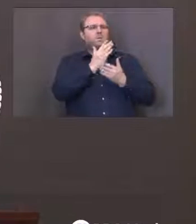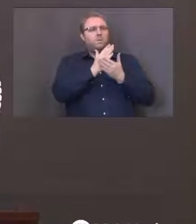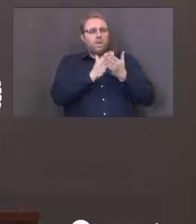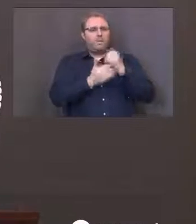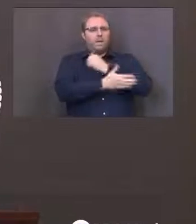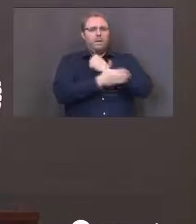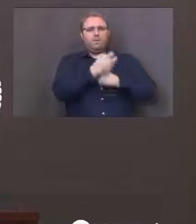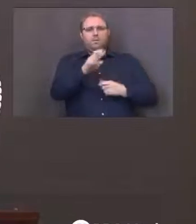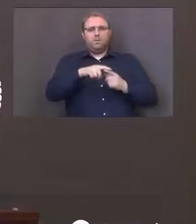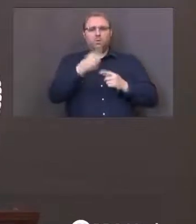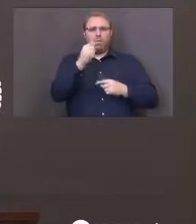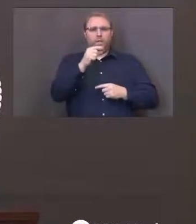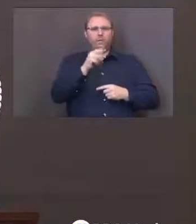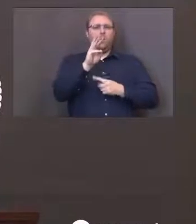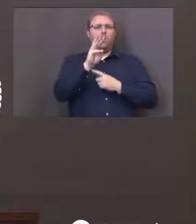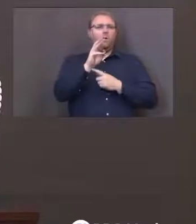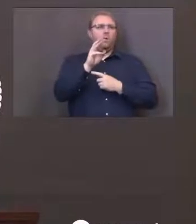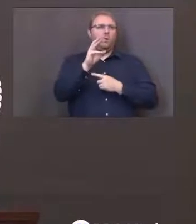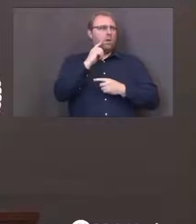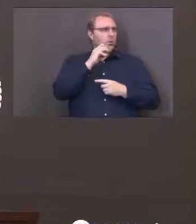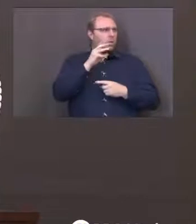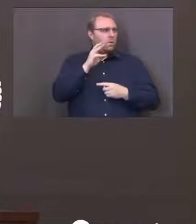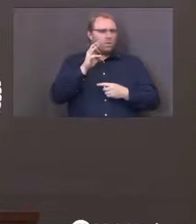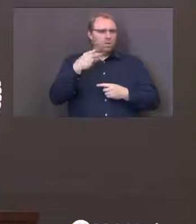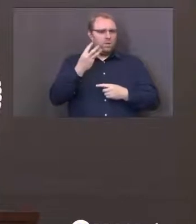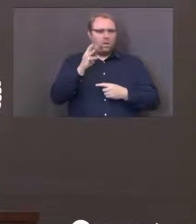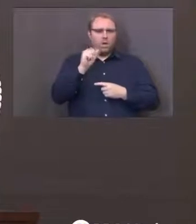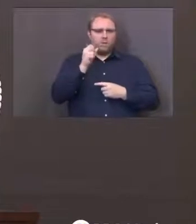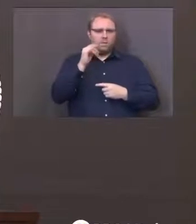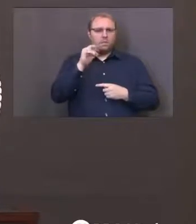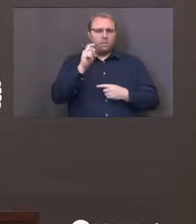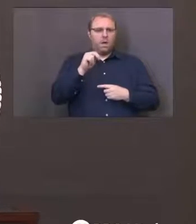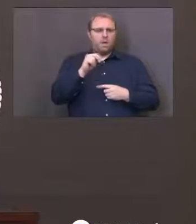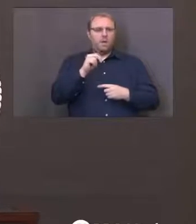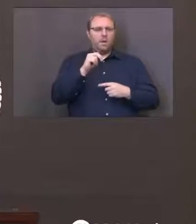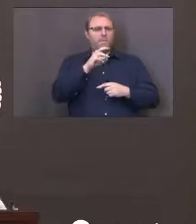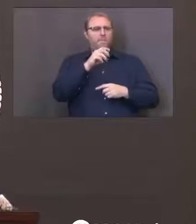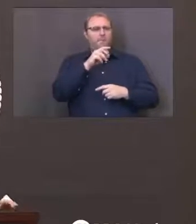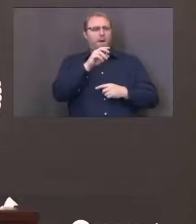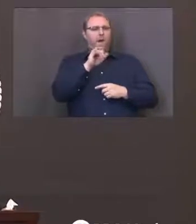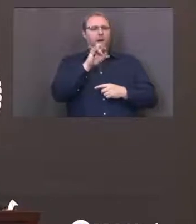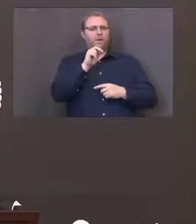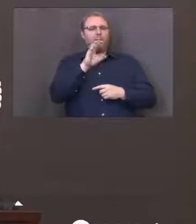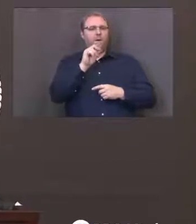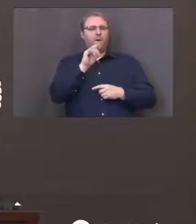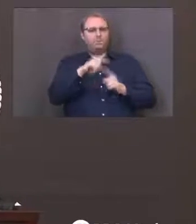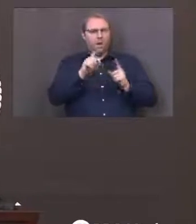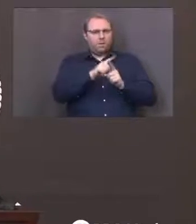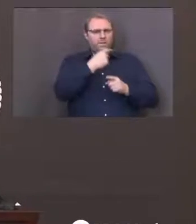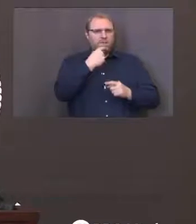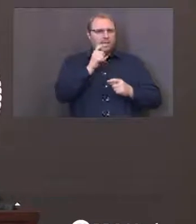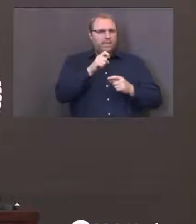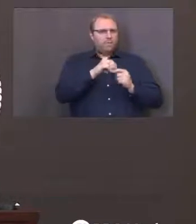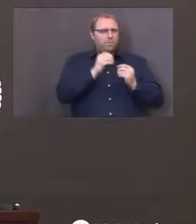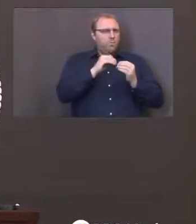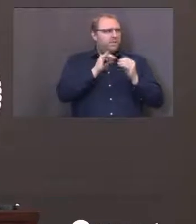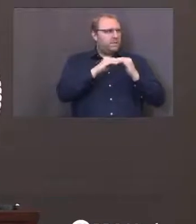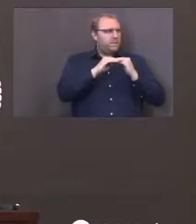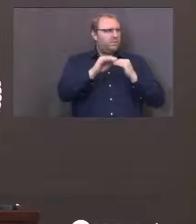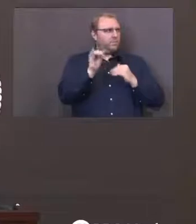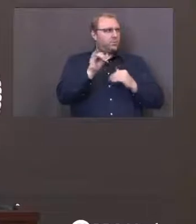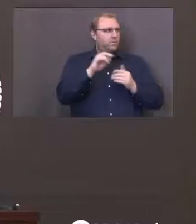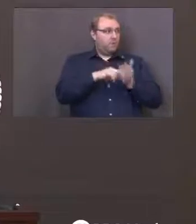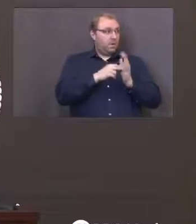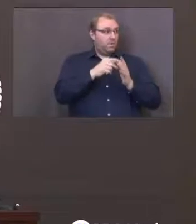include Washington County and Iron County, which have made the request. You also talked about the need for stabilization. Was that directed towards